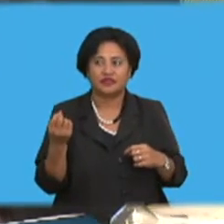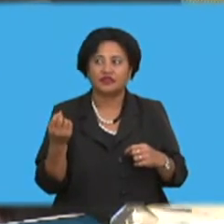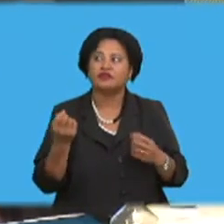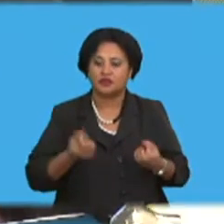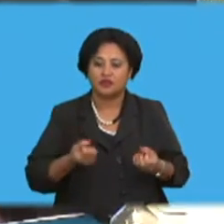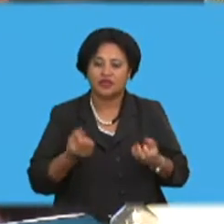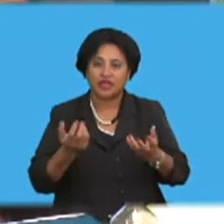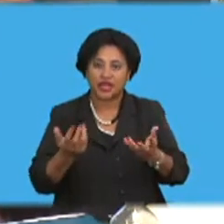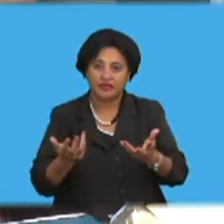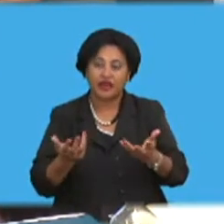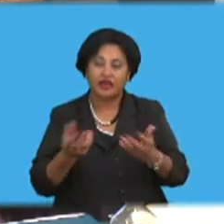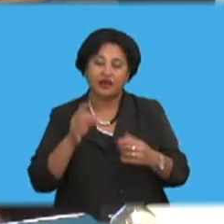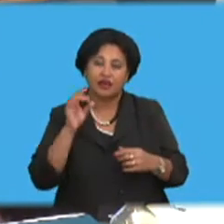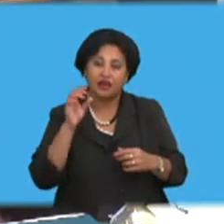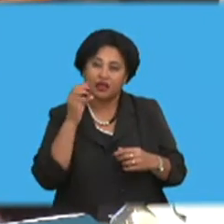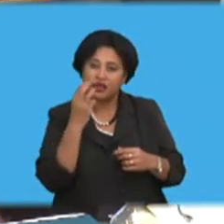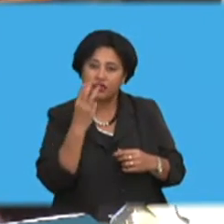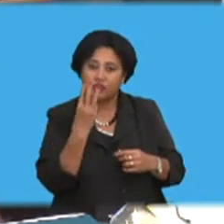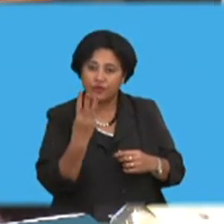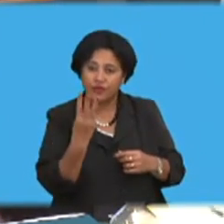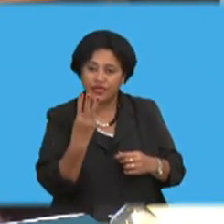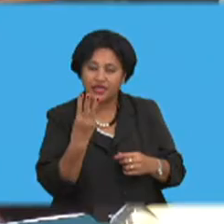released three